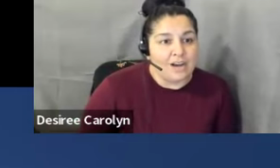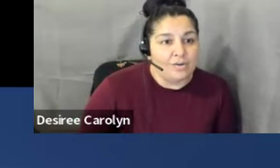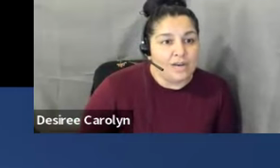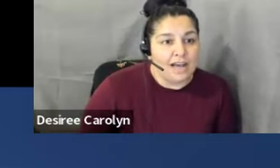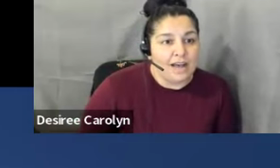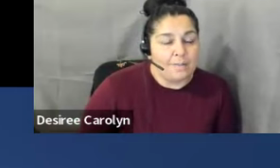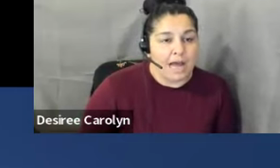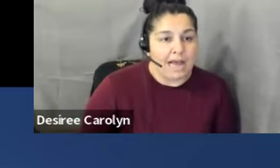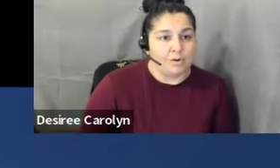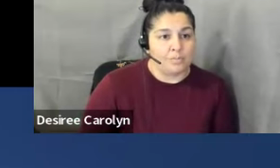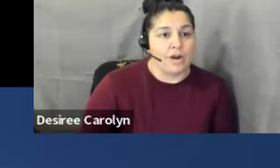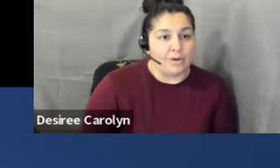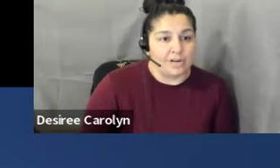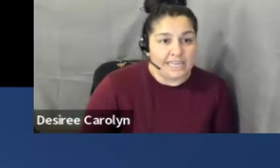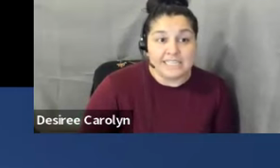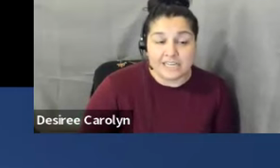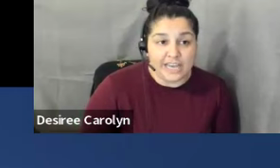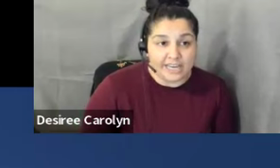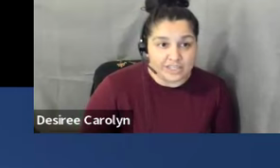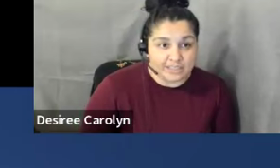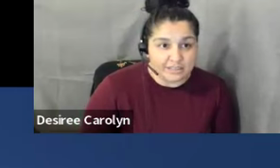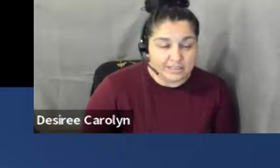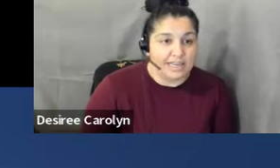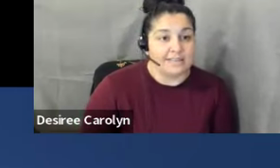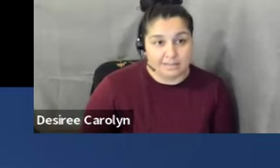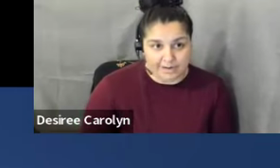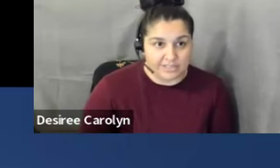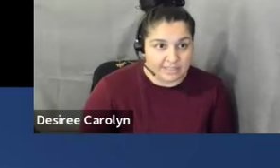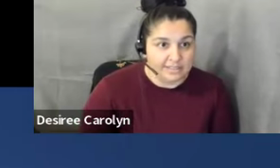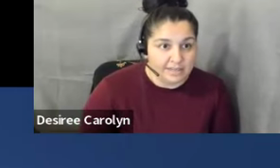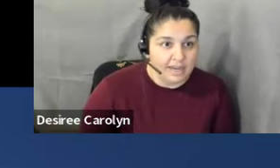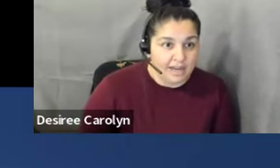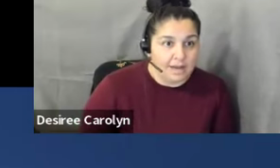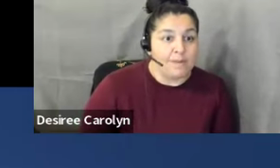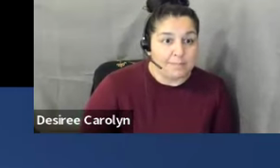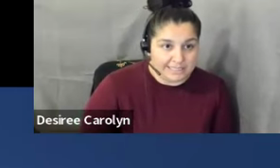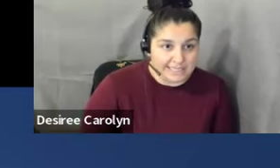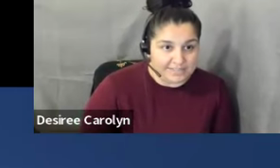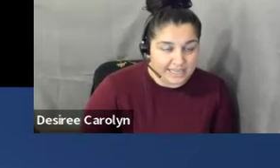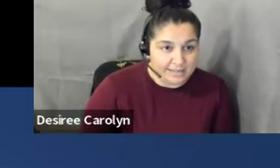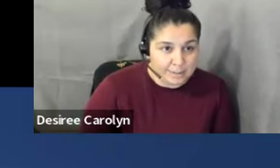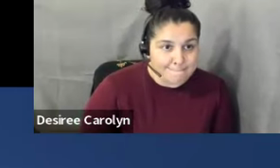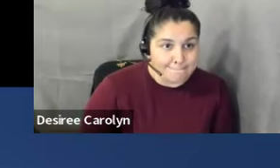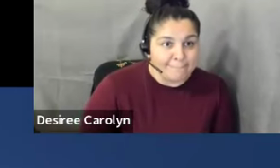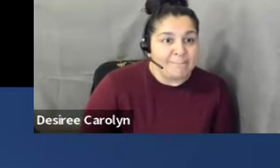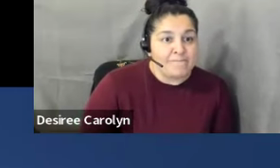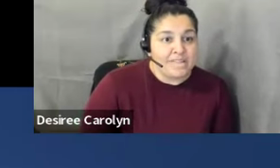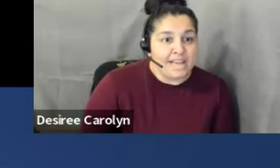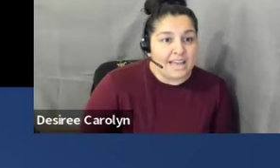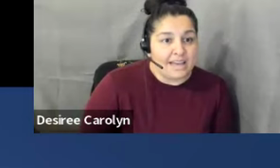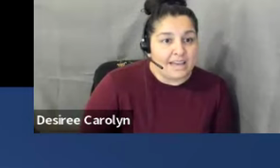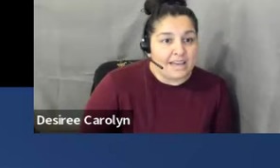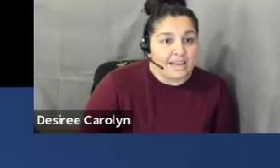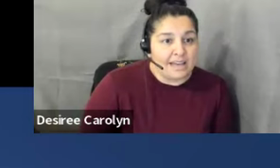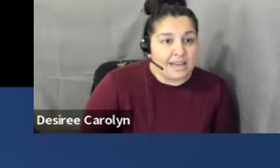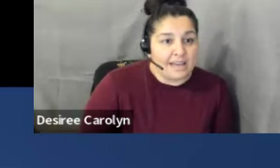Right now, our priority is education, as the mayor's is, public safety,